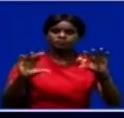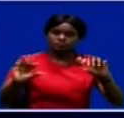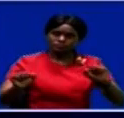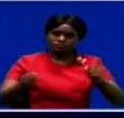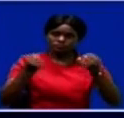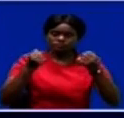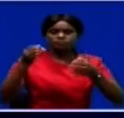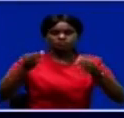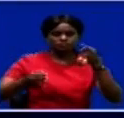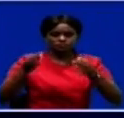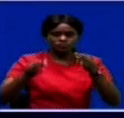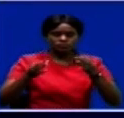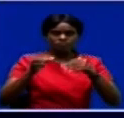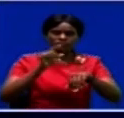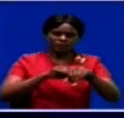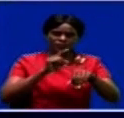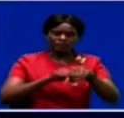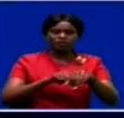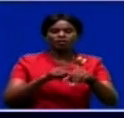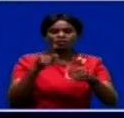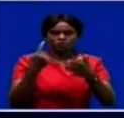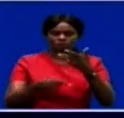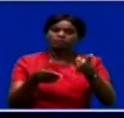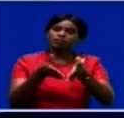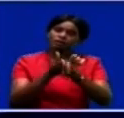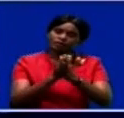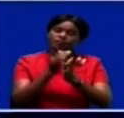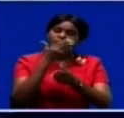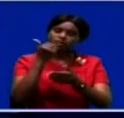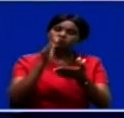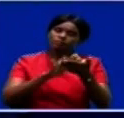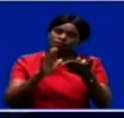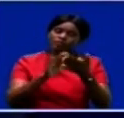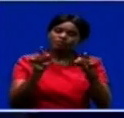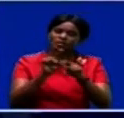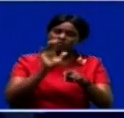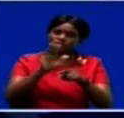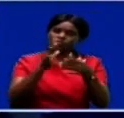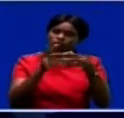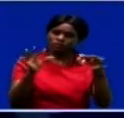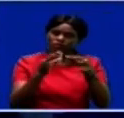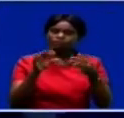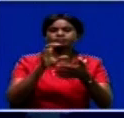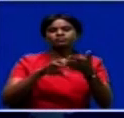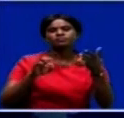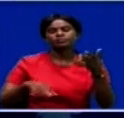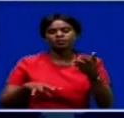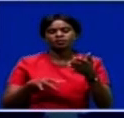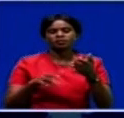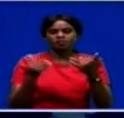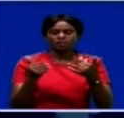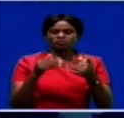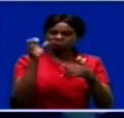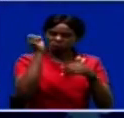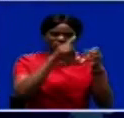Kambwili follows the lapsing of the period in which he was asked to apologize and retract his statement. He said his client